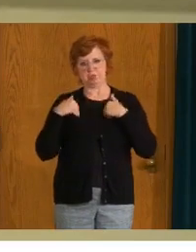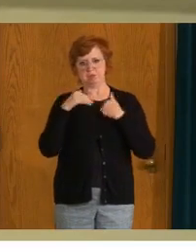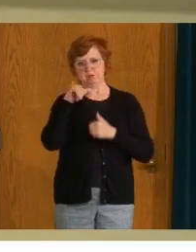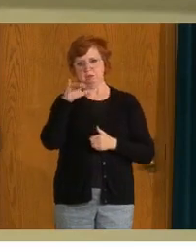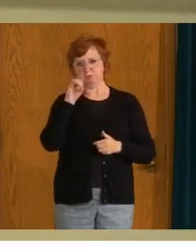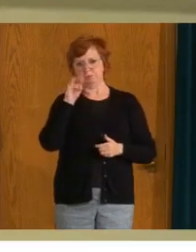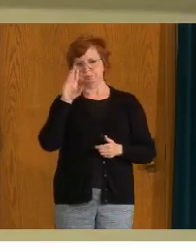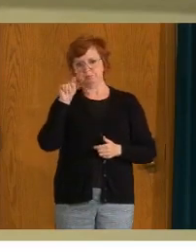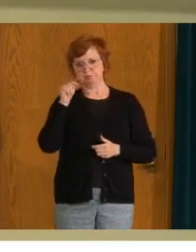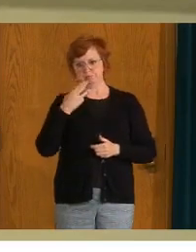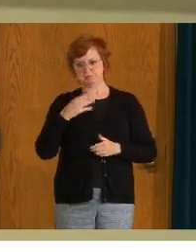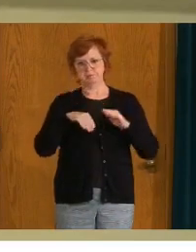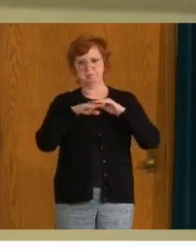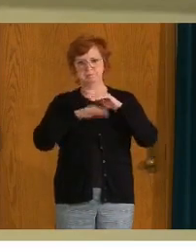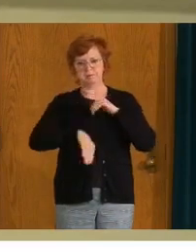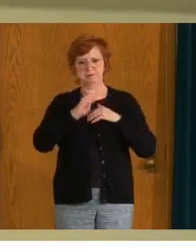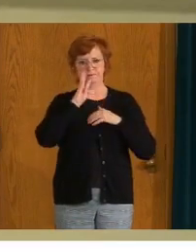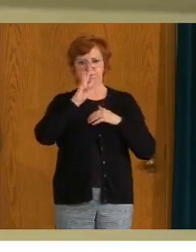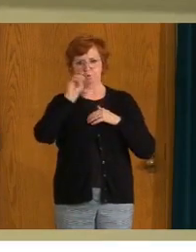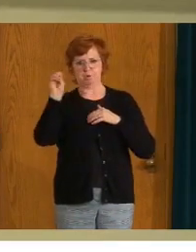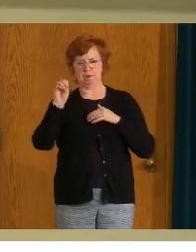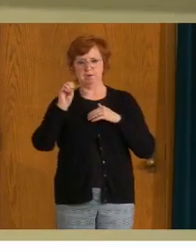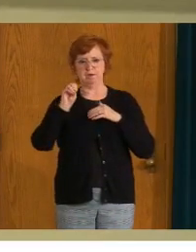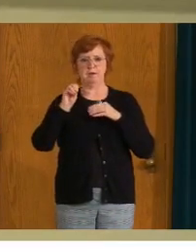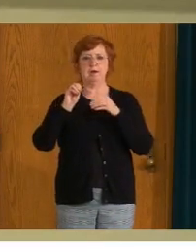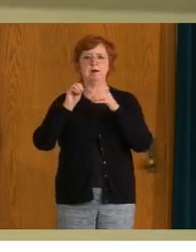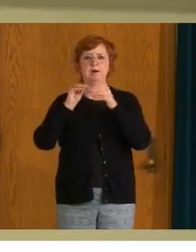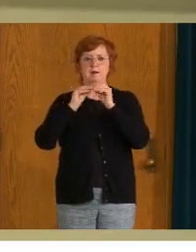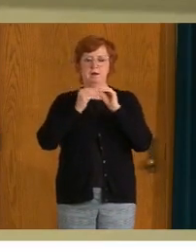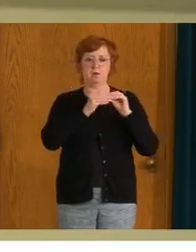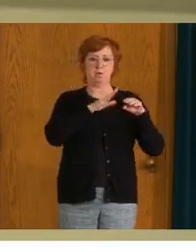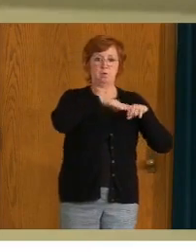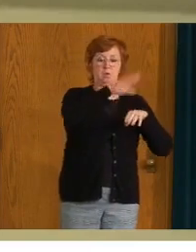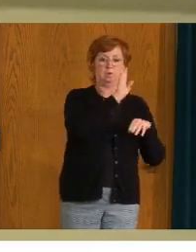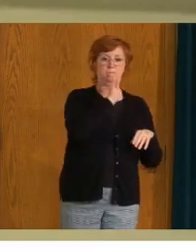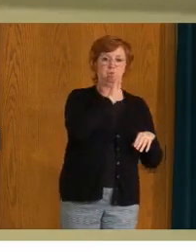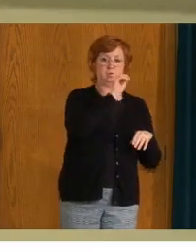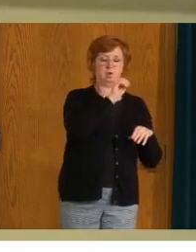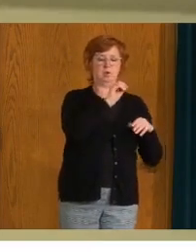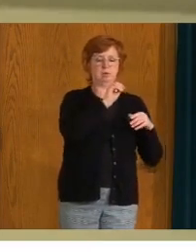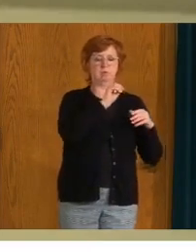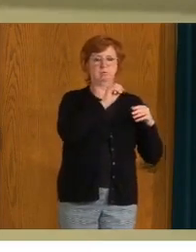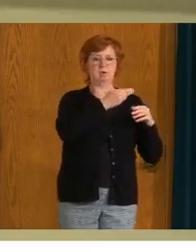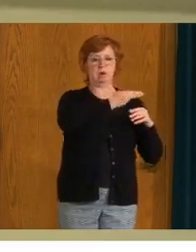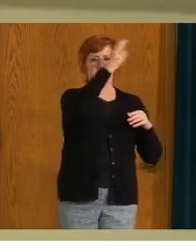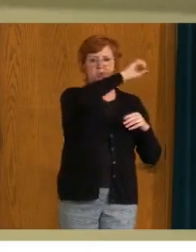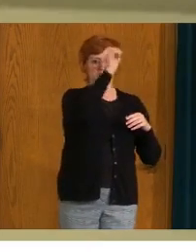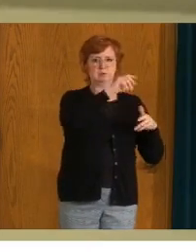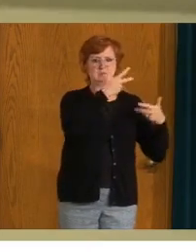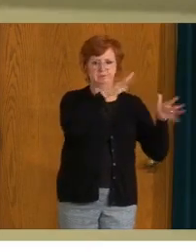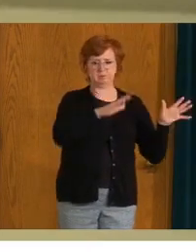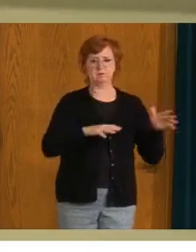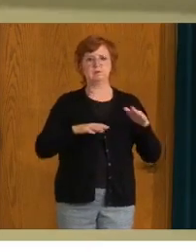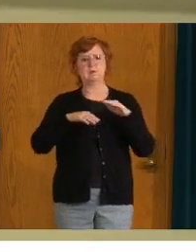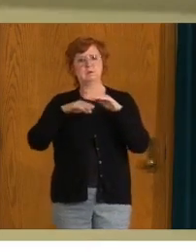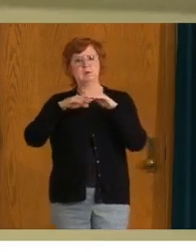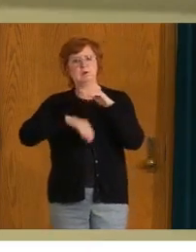uptake if you're under 40 than if you're over, and that has really driven a lot of the decisions about access, about taking it to where